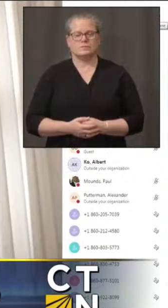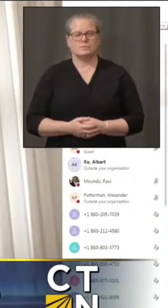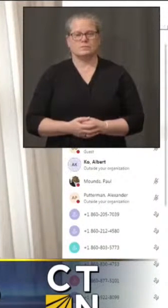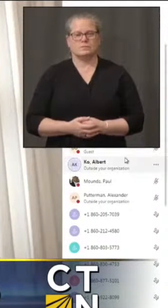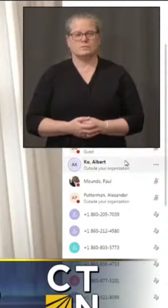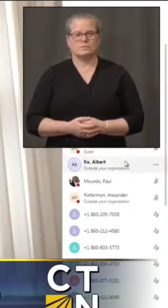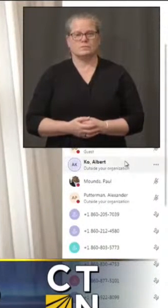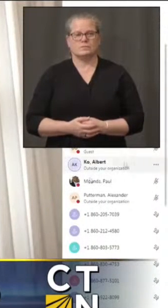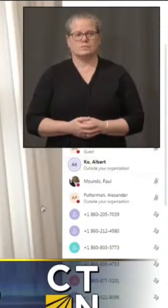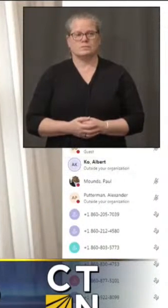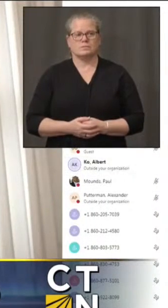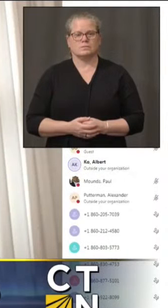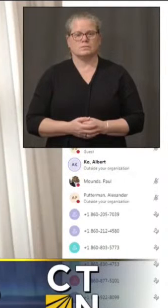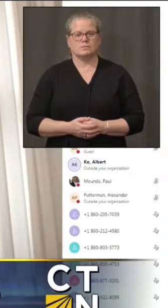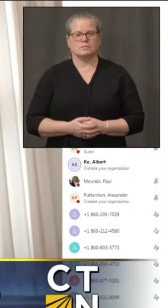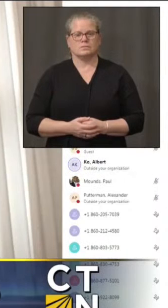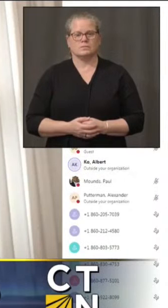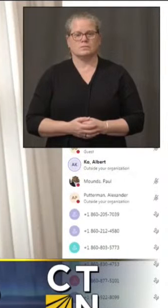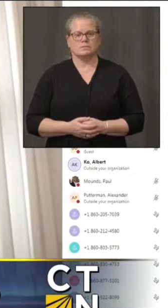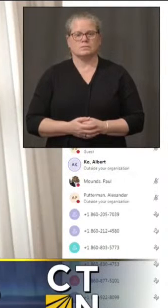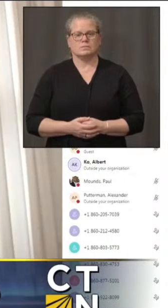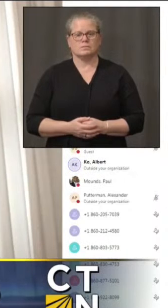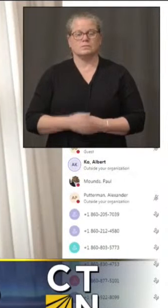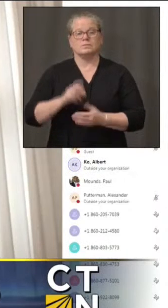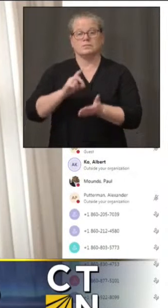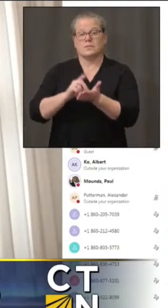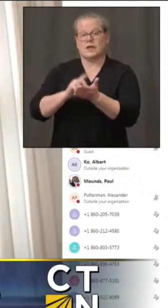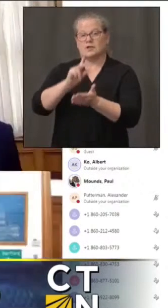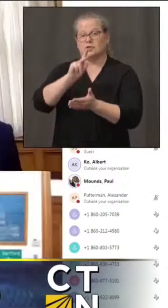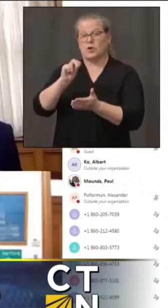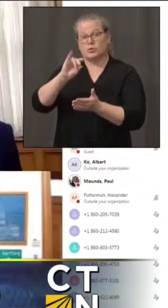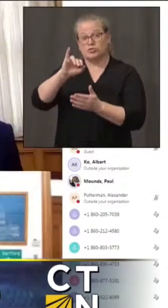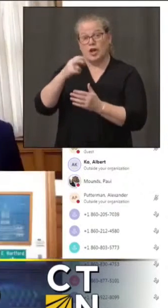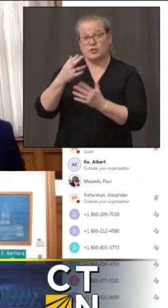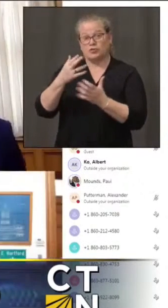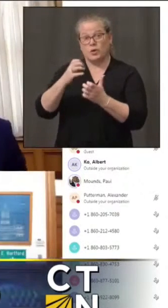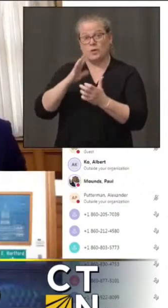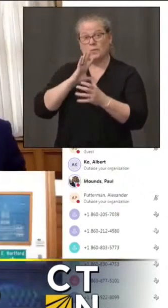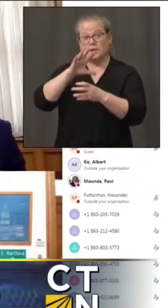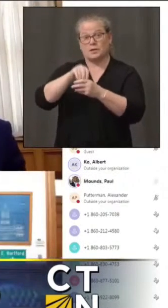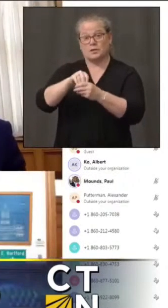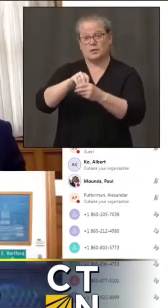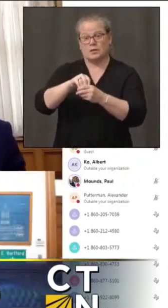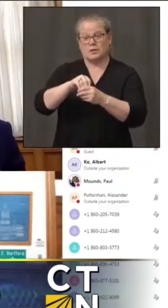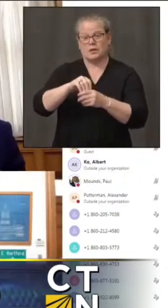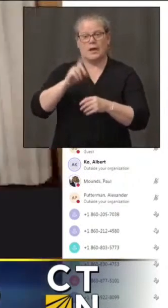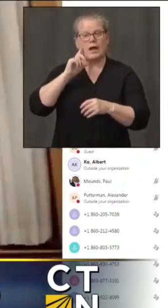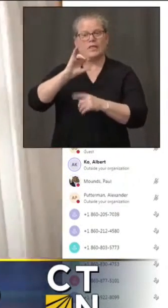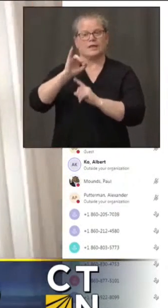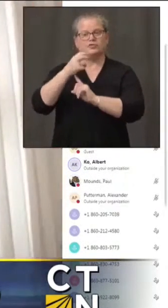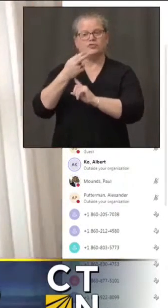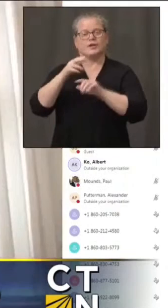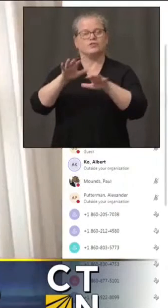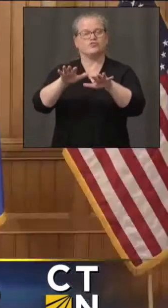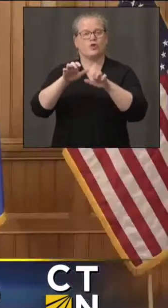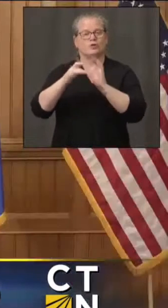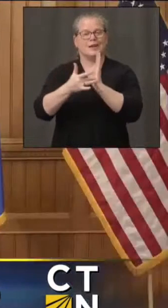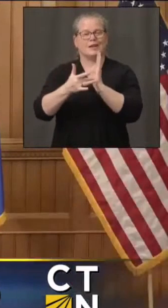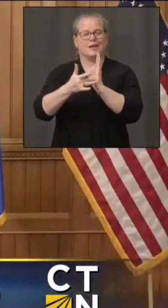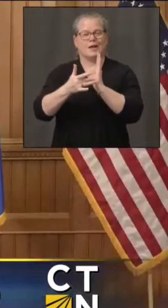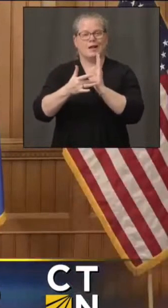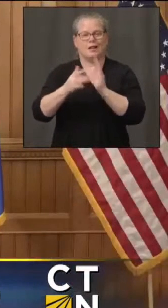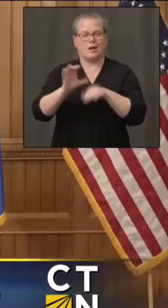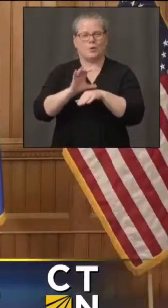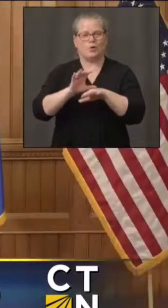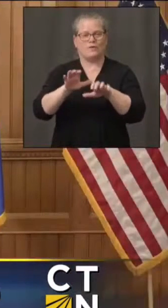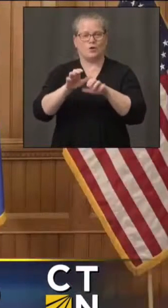Hello, Josh. Do you want me to step in? Yeah, maybe. Yeah, I think the question